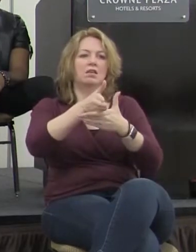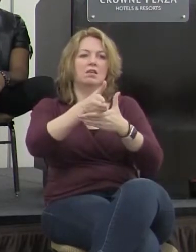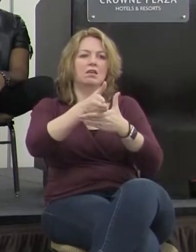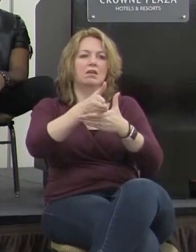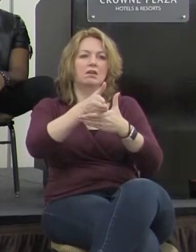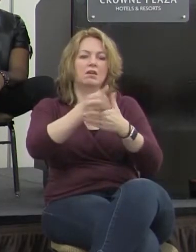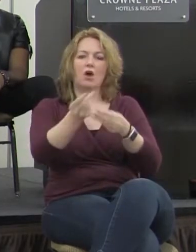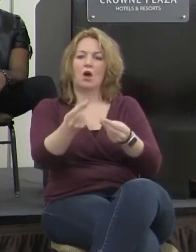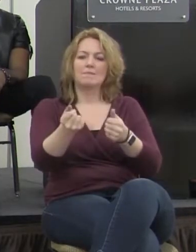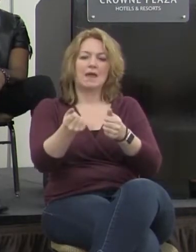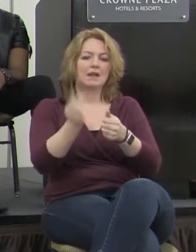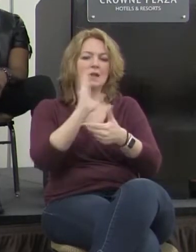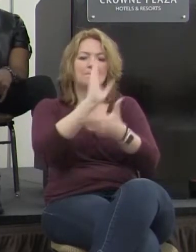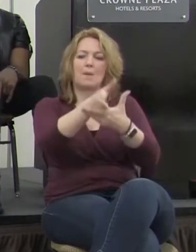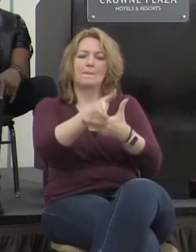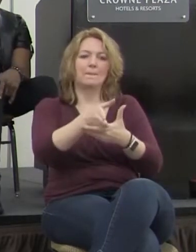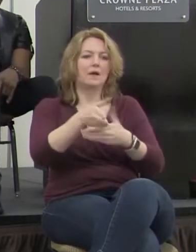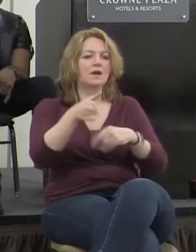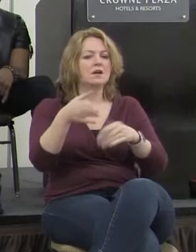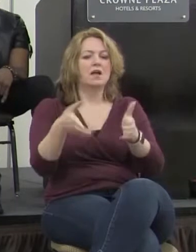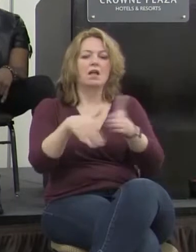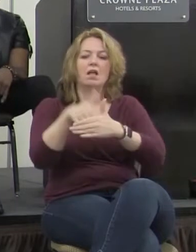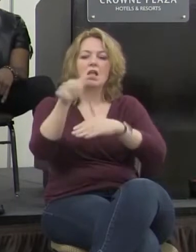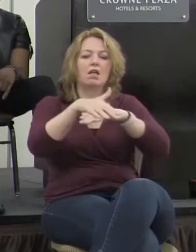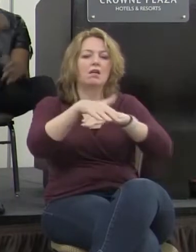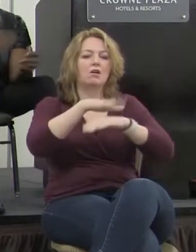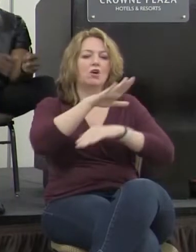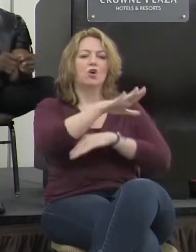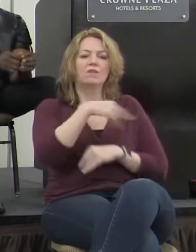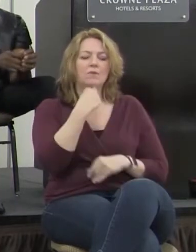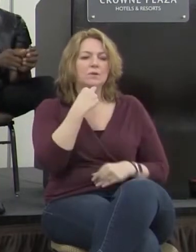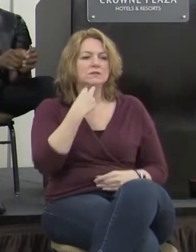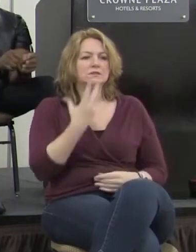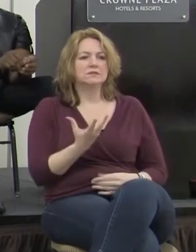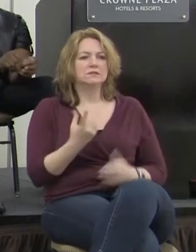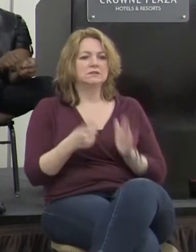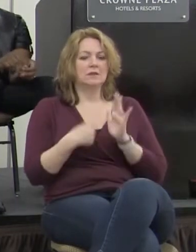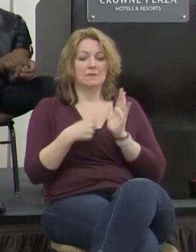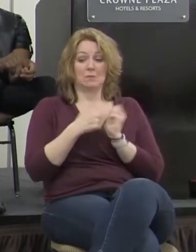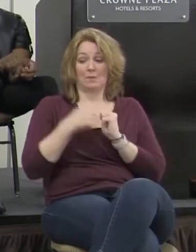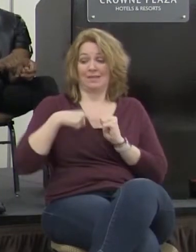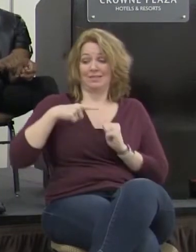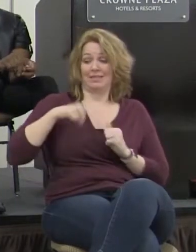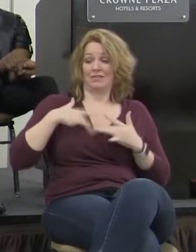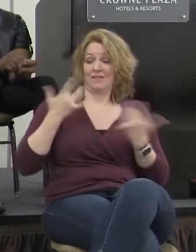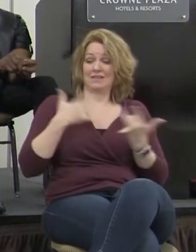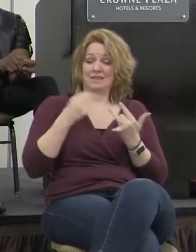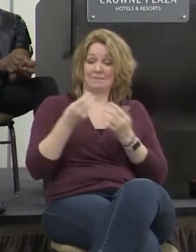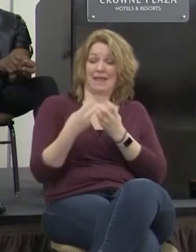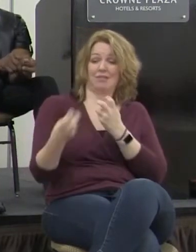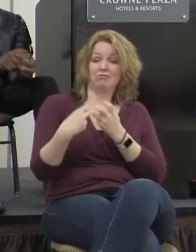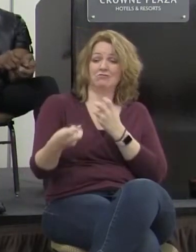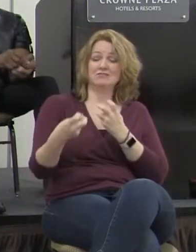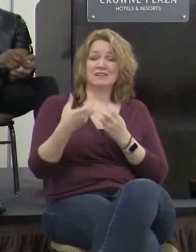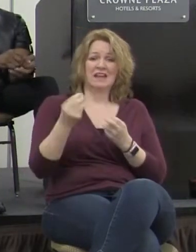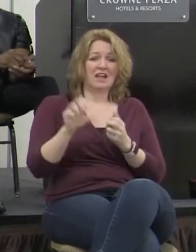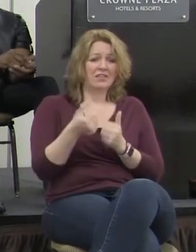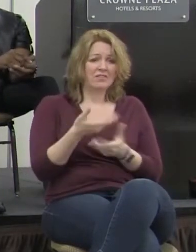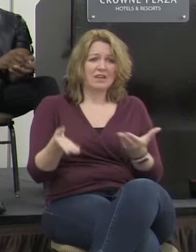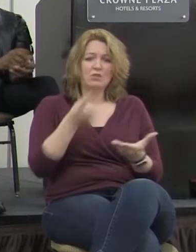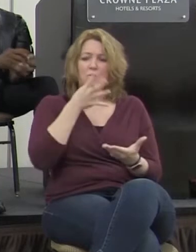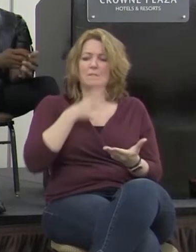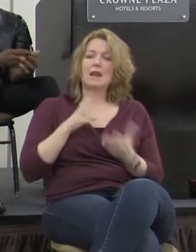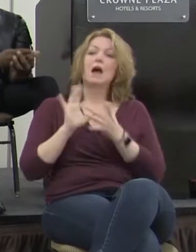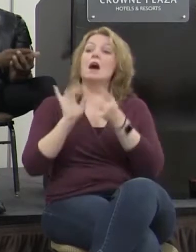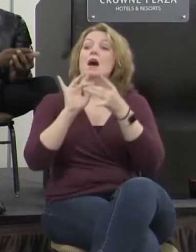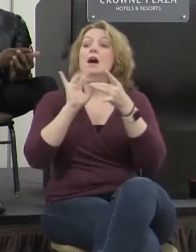just automatically, just start talking over her. And even at sometimes on leather events and panels and other things, the women will